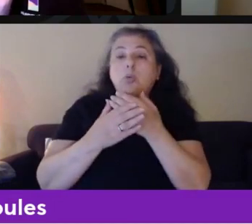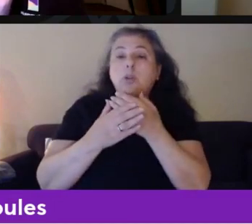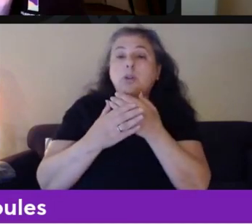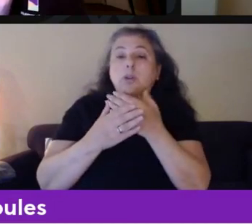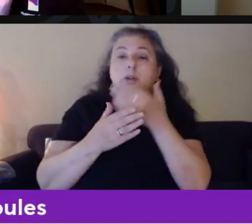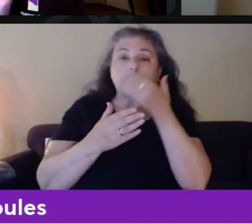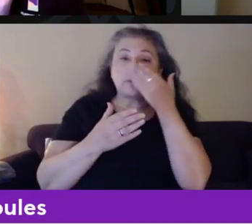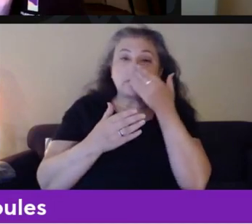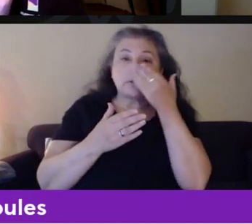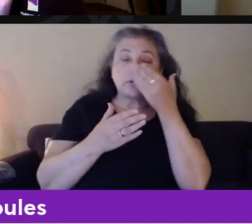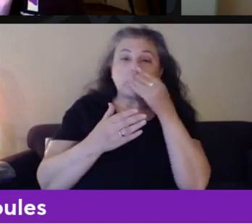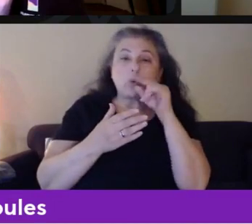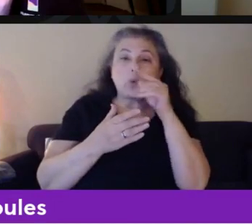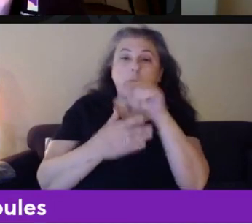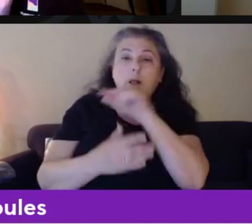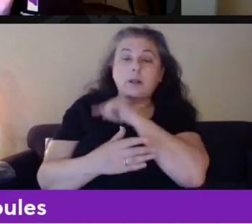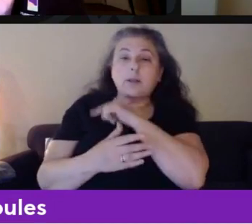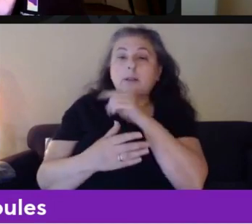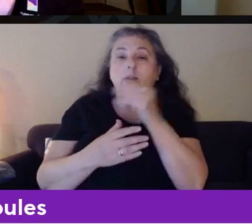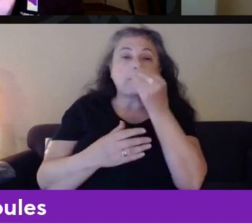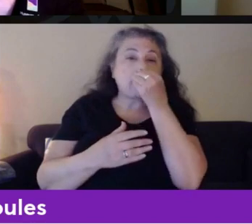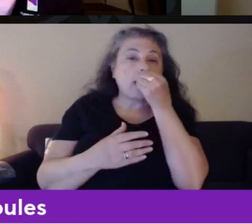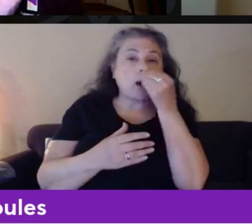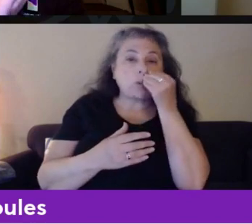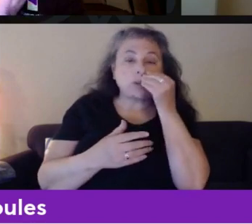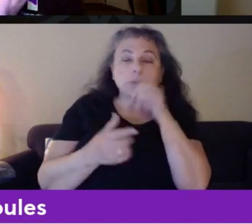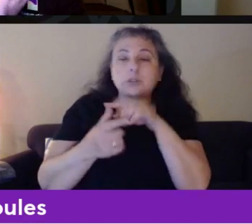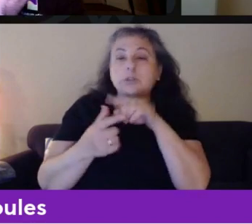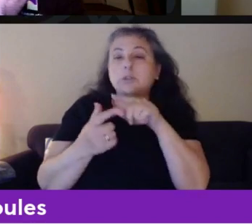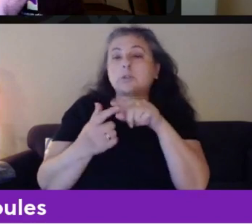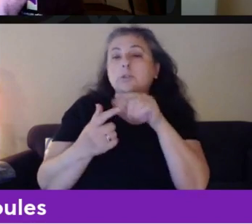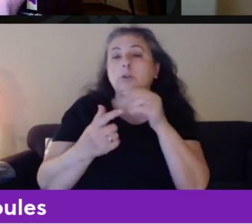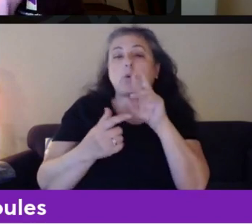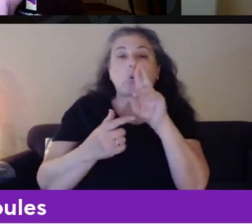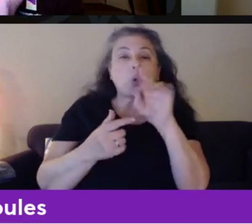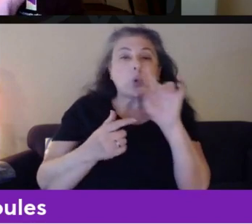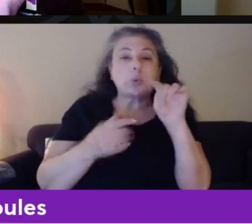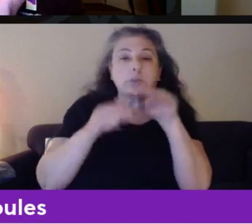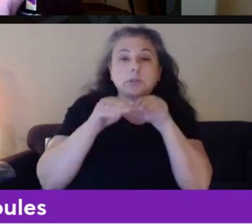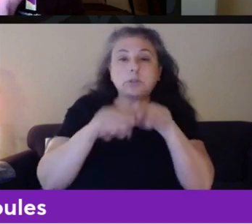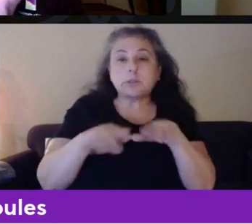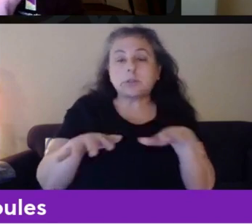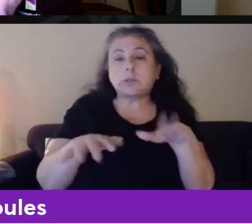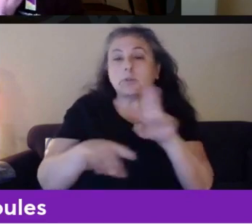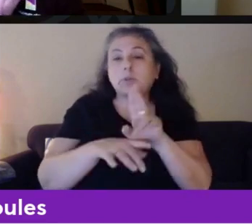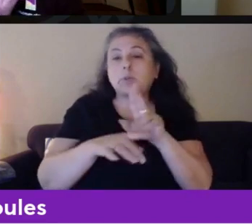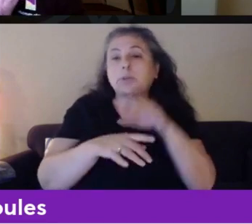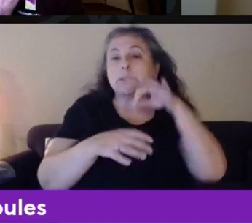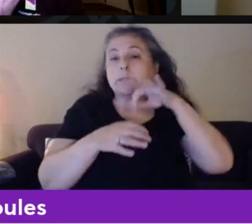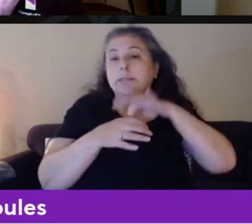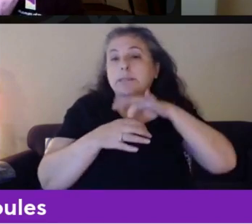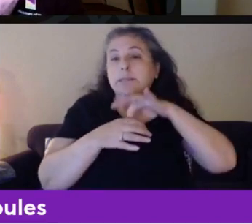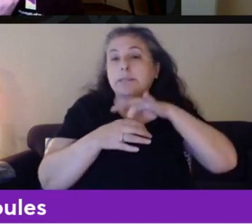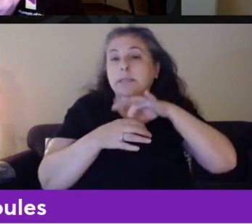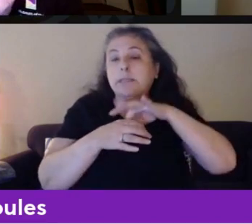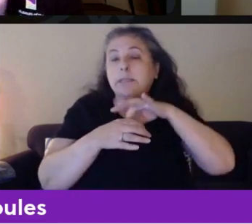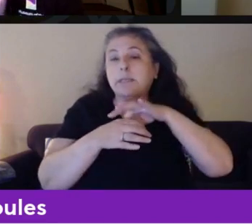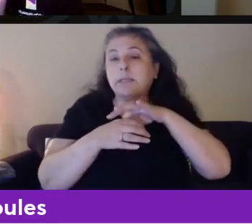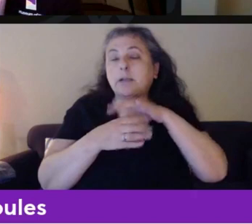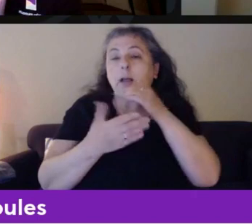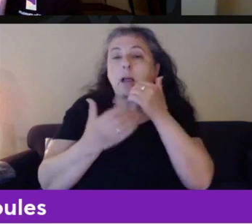You could, the flowers and the roots can be used as a tea to help